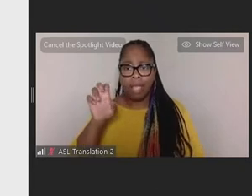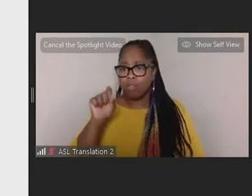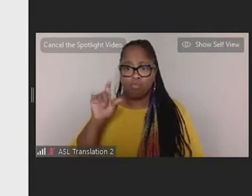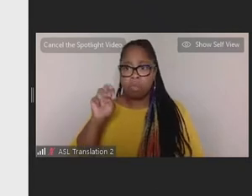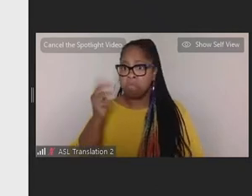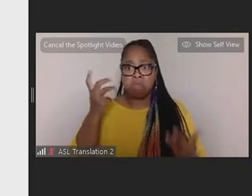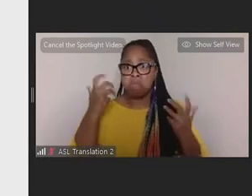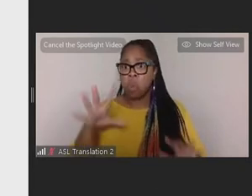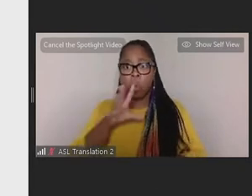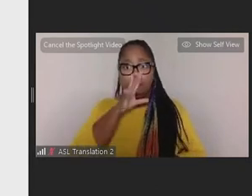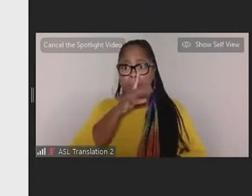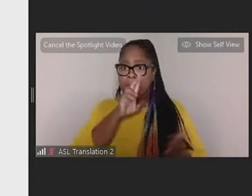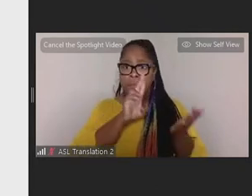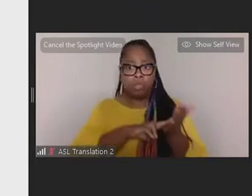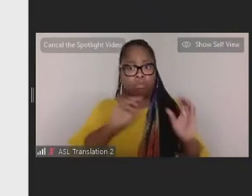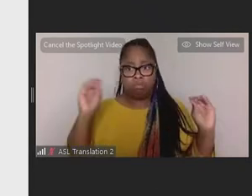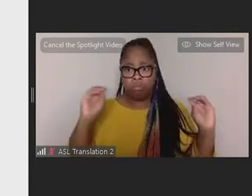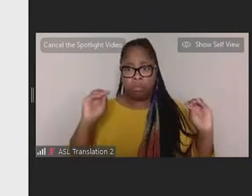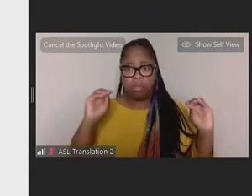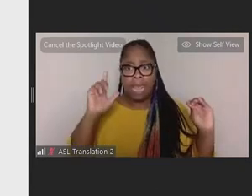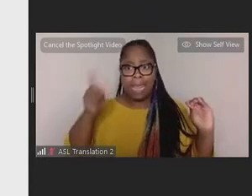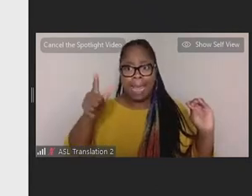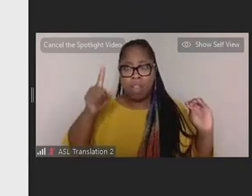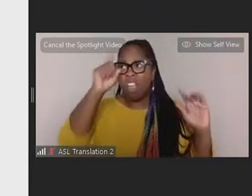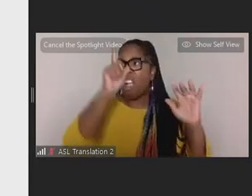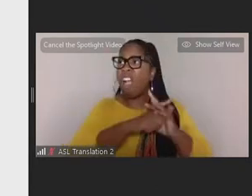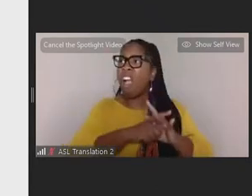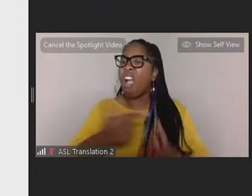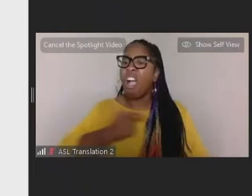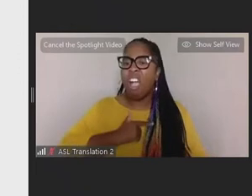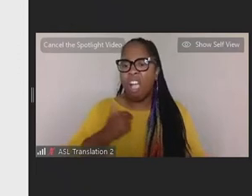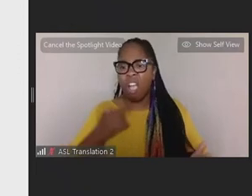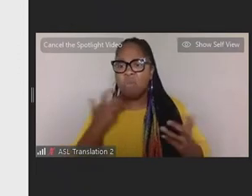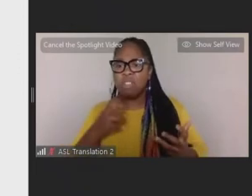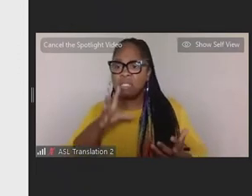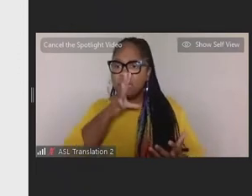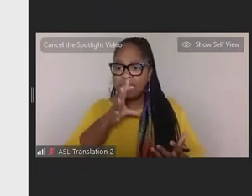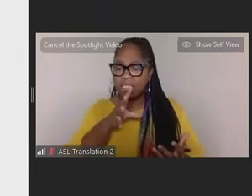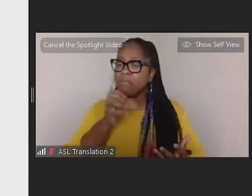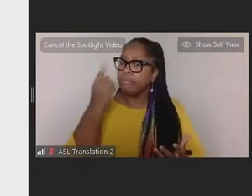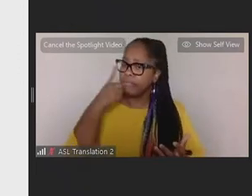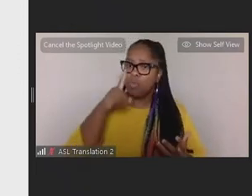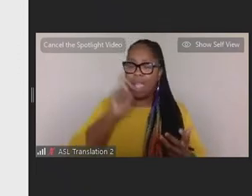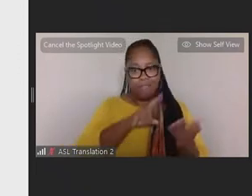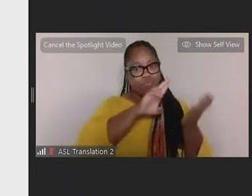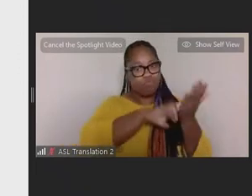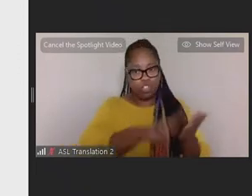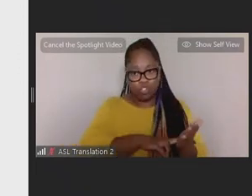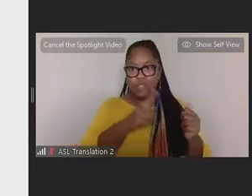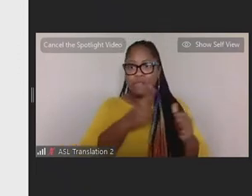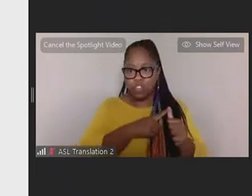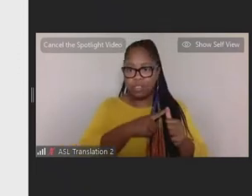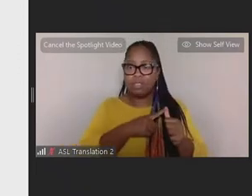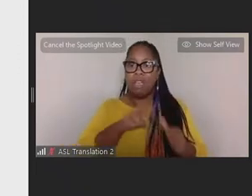but decide they wish to do so during the hearing, you must first register to speak through the upcoming meetings page of the